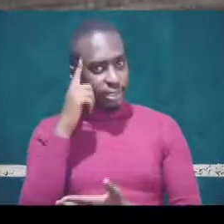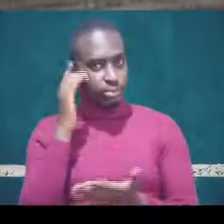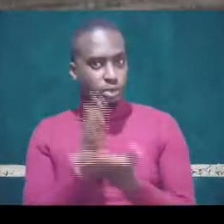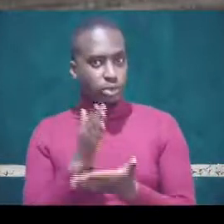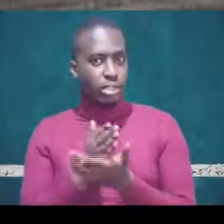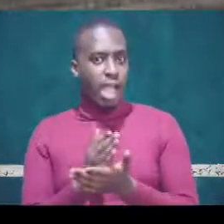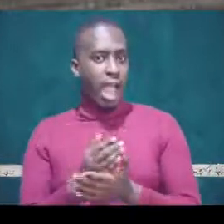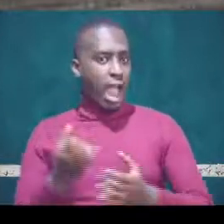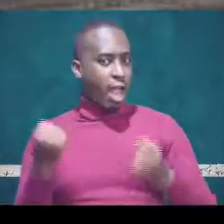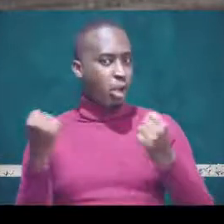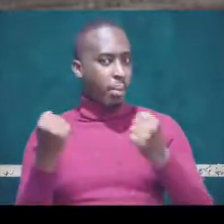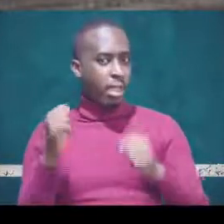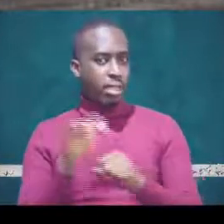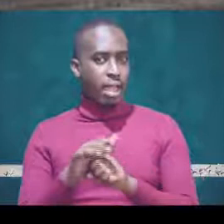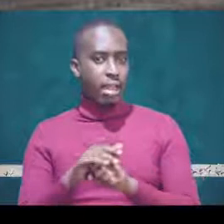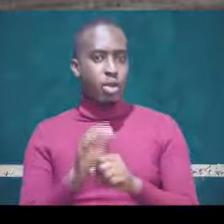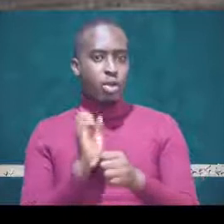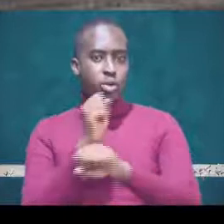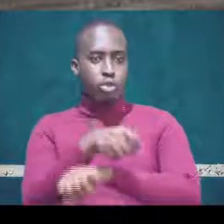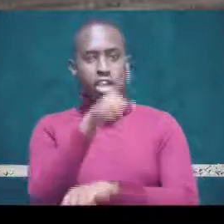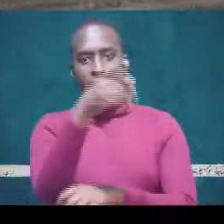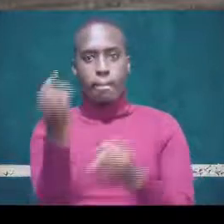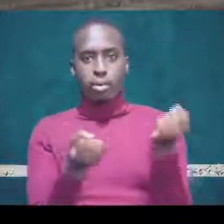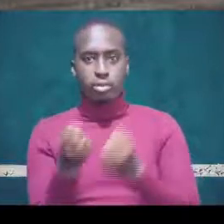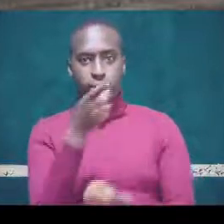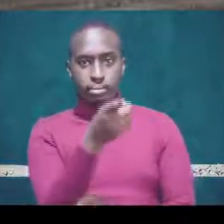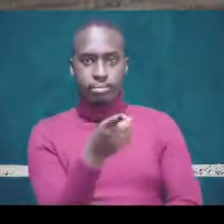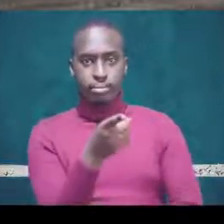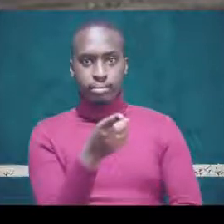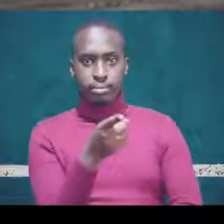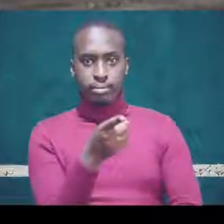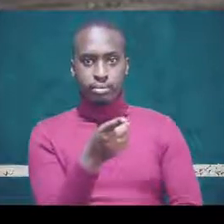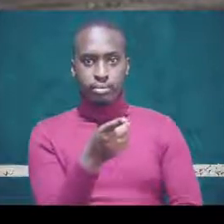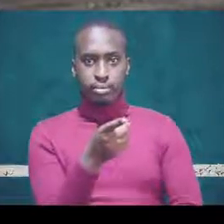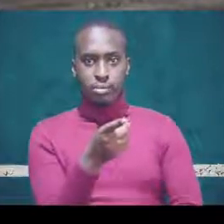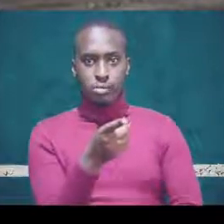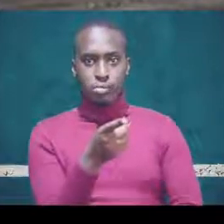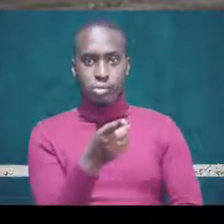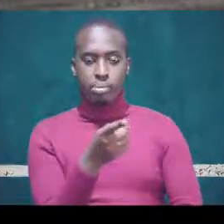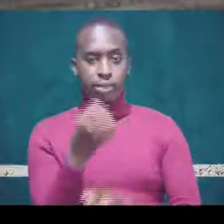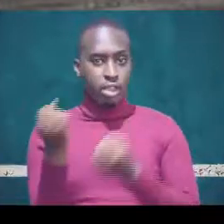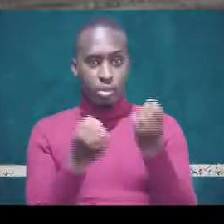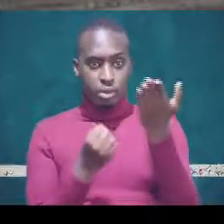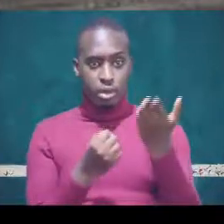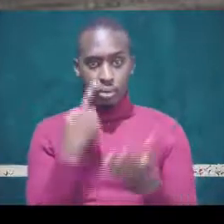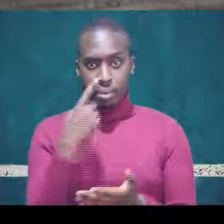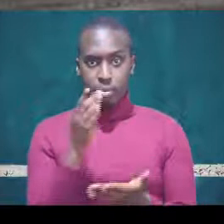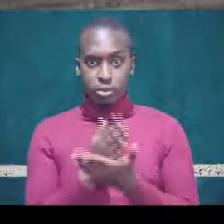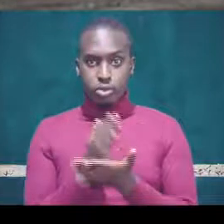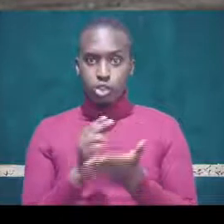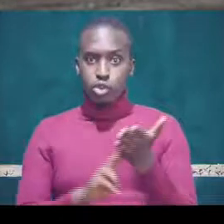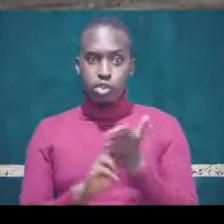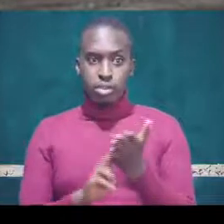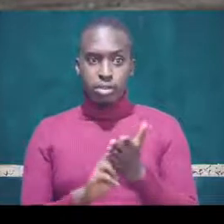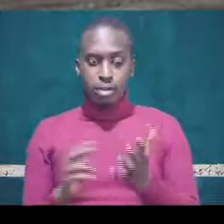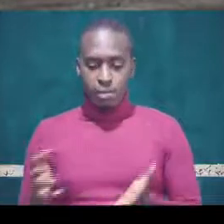more powerful than the truck? You see that caterpillar truck? The tractor, which is used for